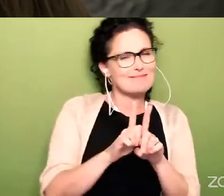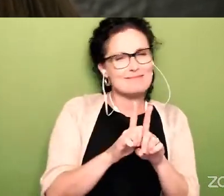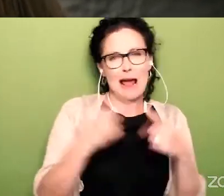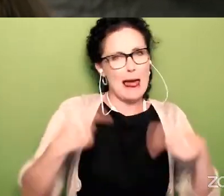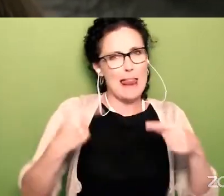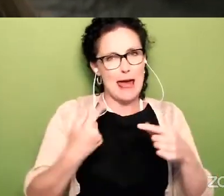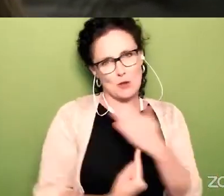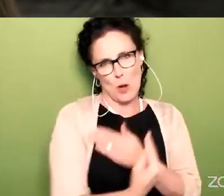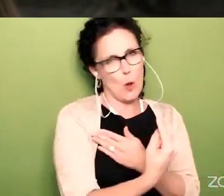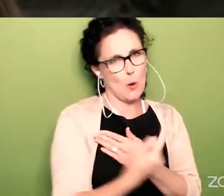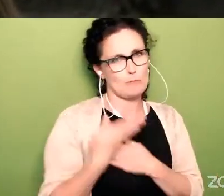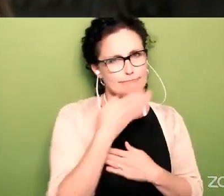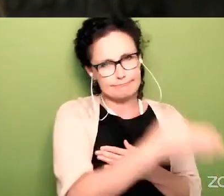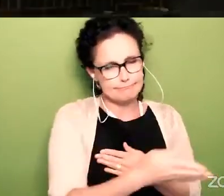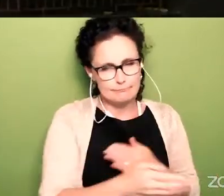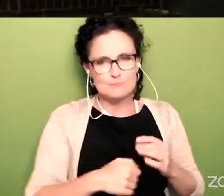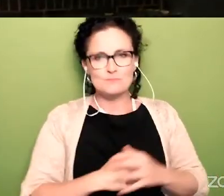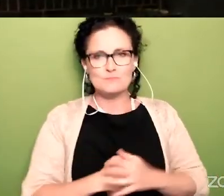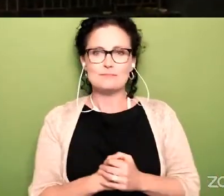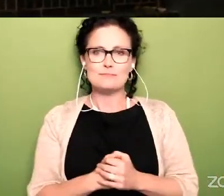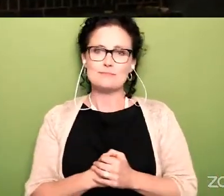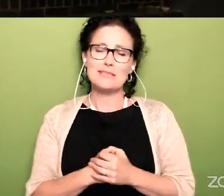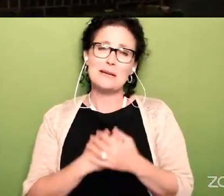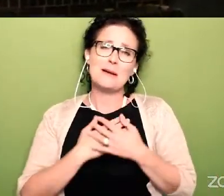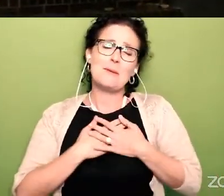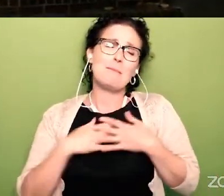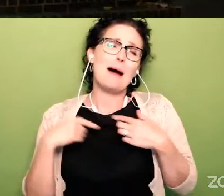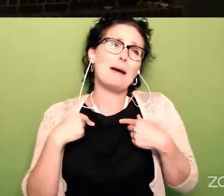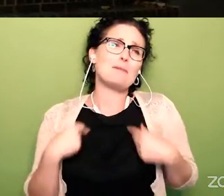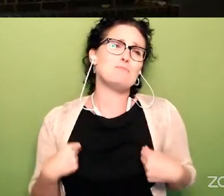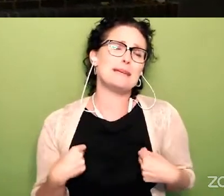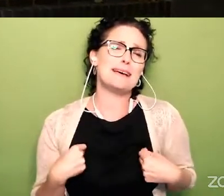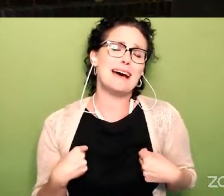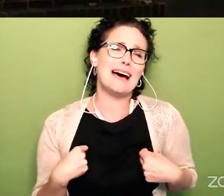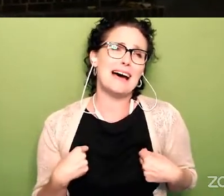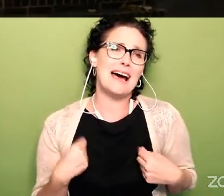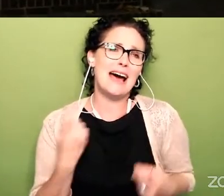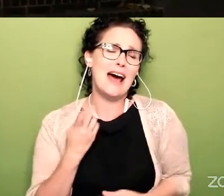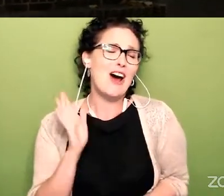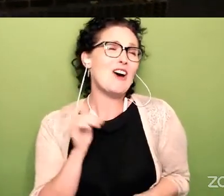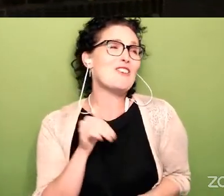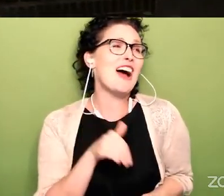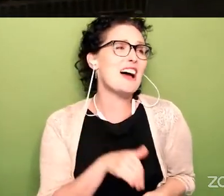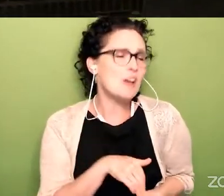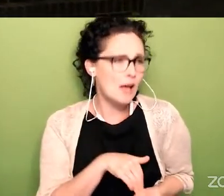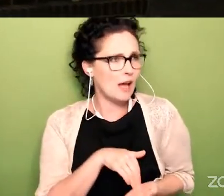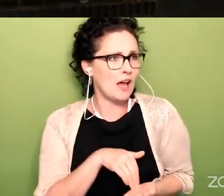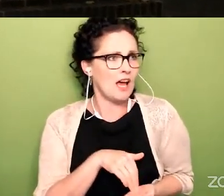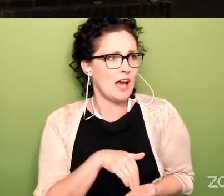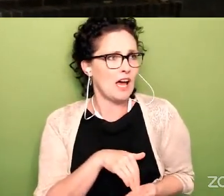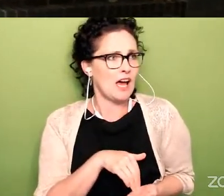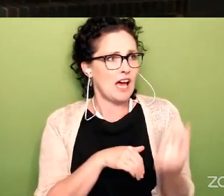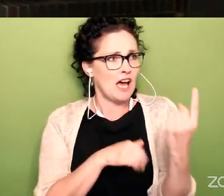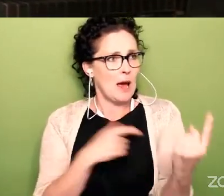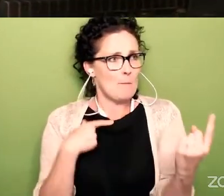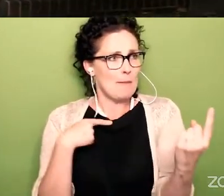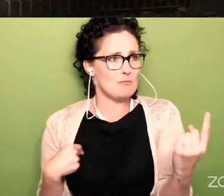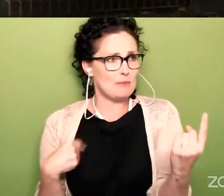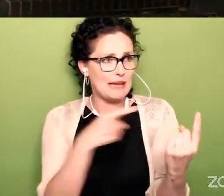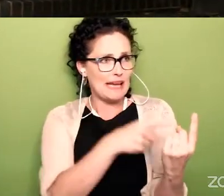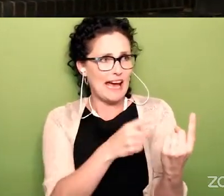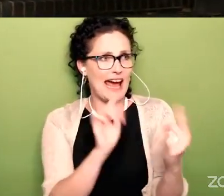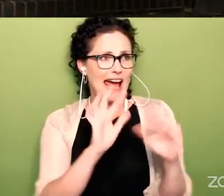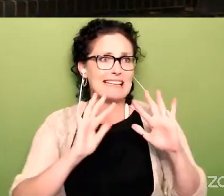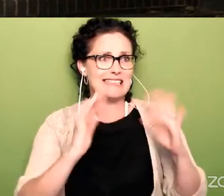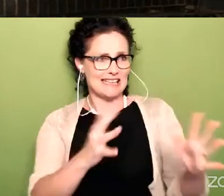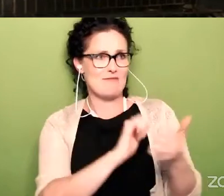time you tell this story, here are more. Shh, Bulber. What's this got to do with what's going on in there? Leon, shush. There are these boys in the field, all racing